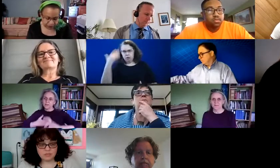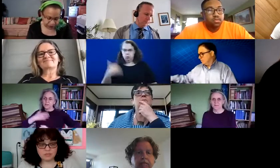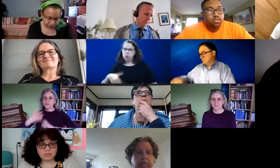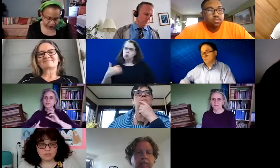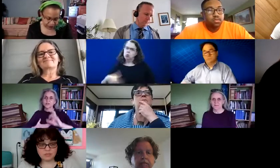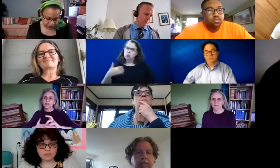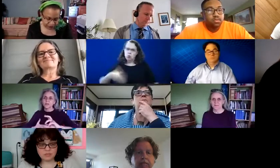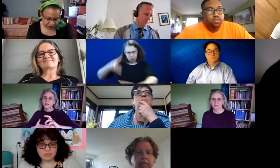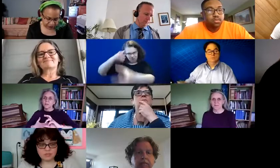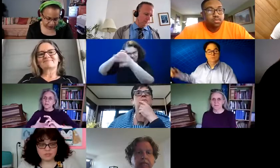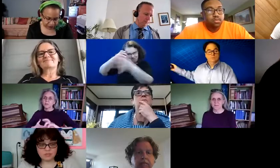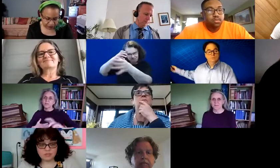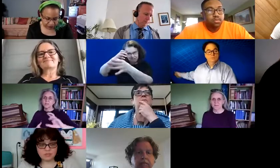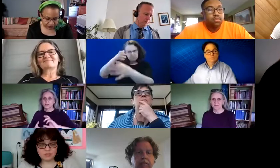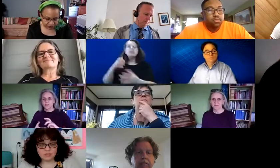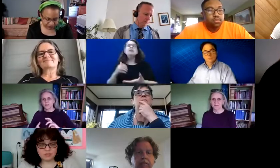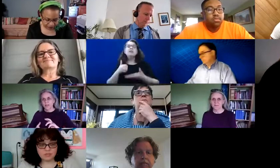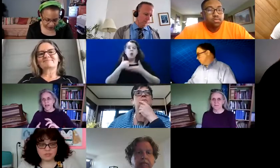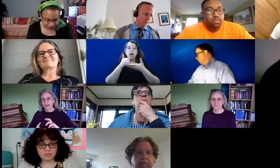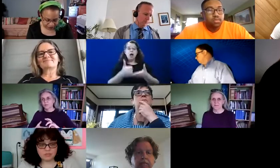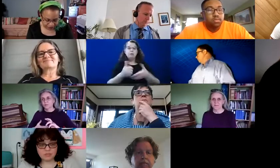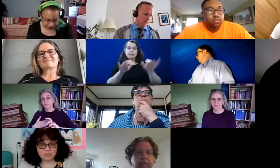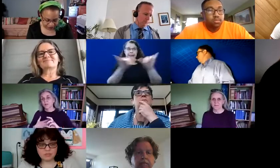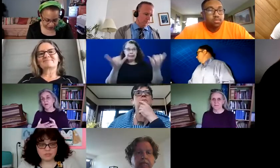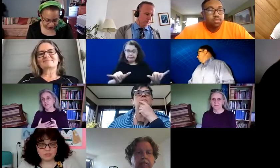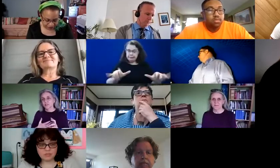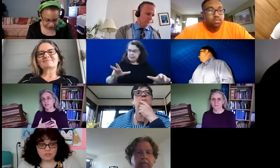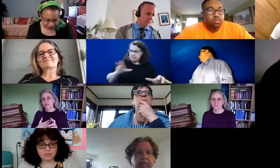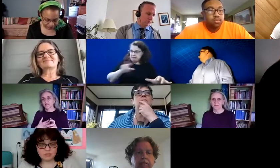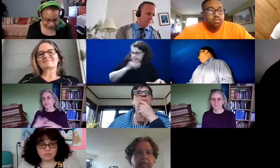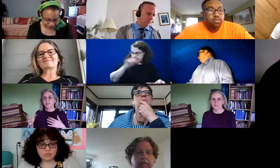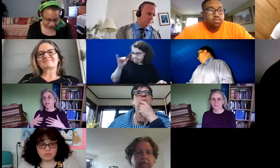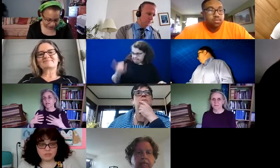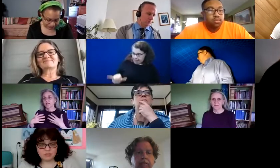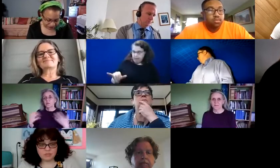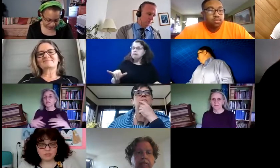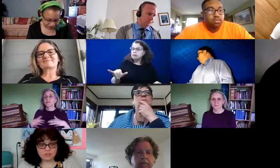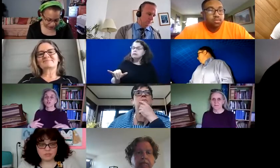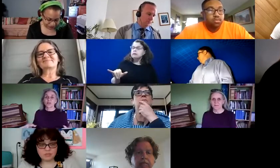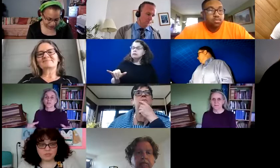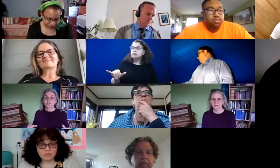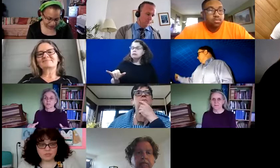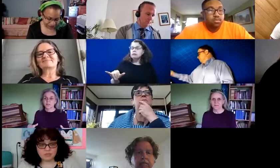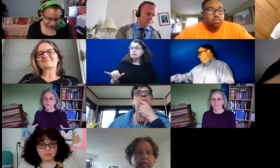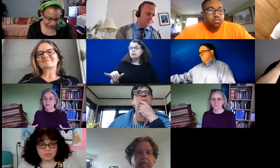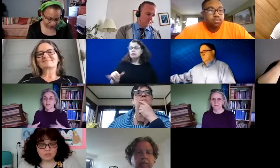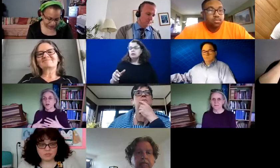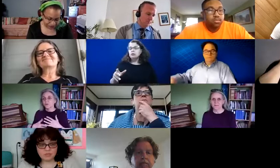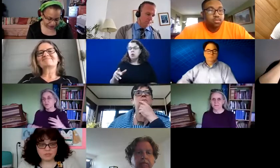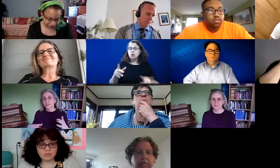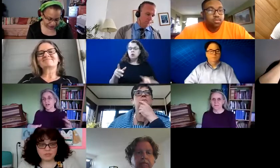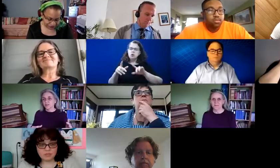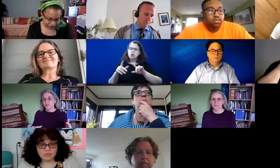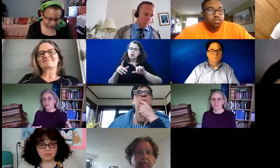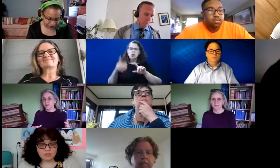the institution be receptive to that, to really questioning things we think are settled, that are